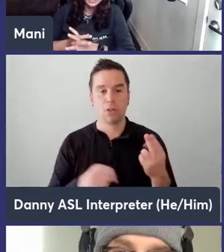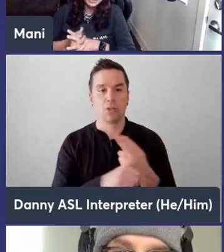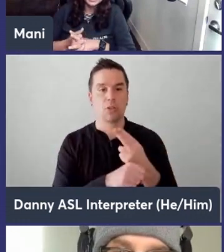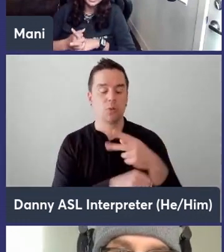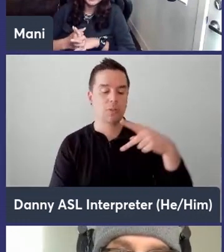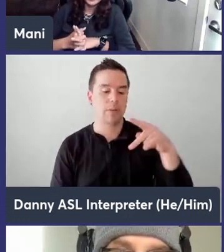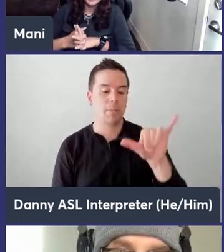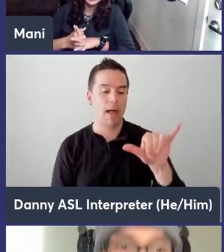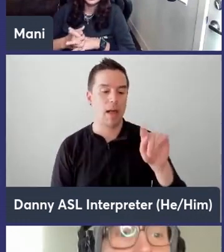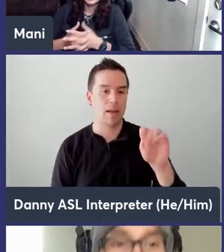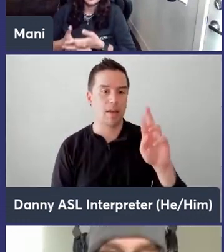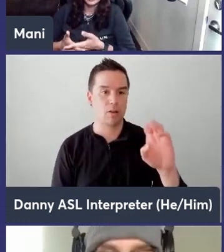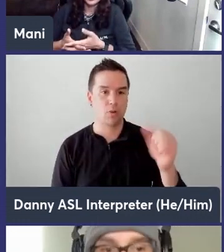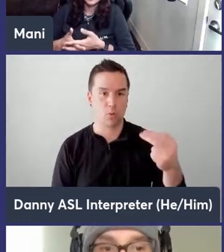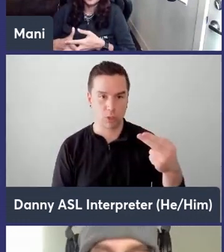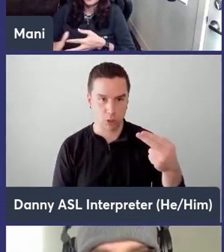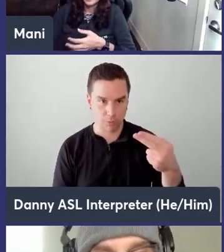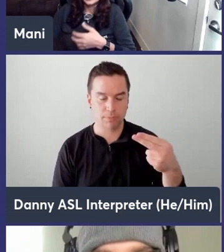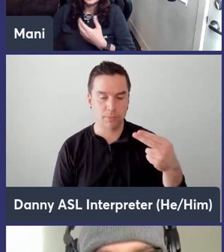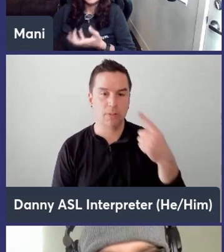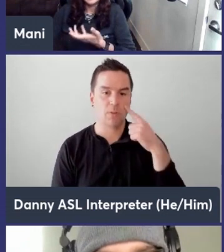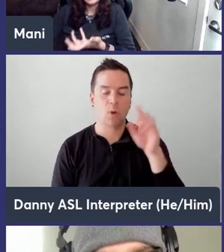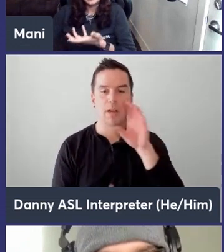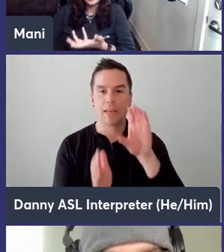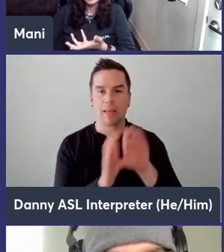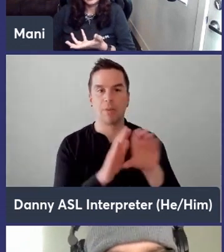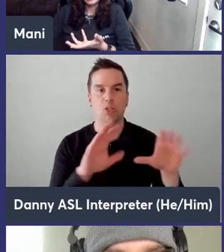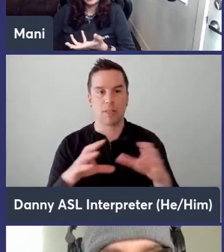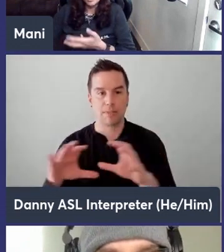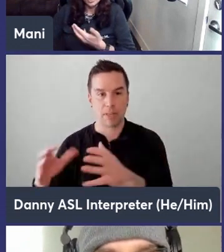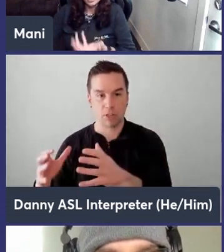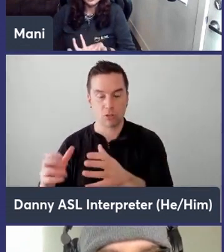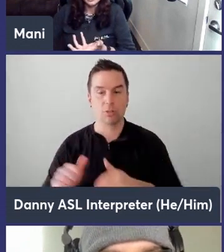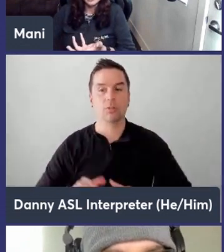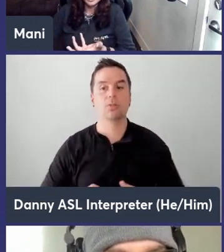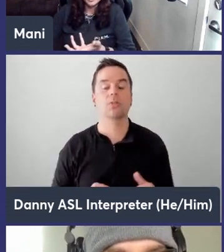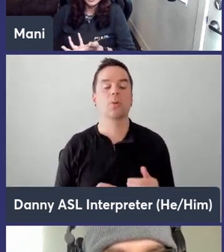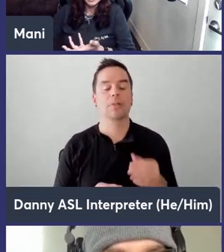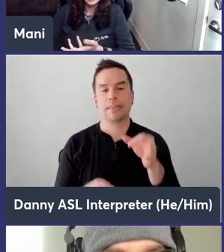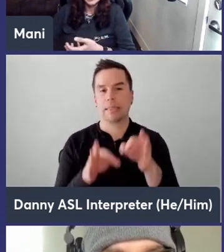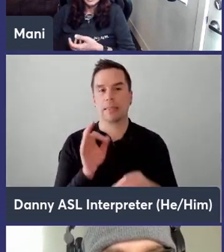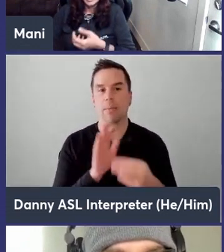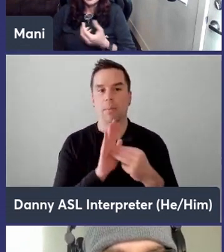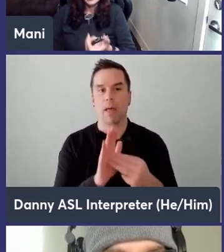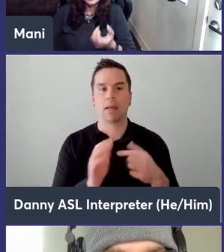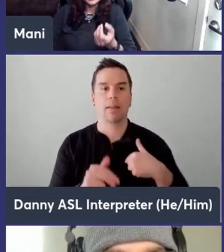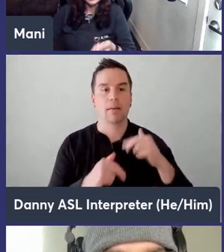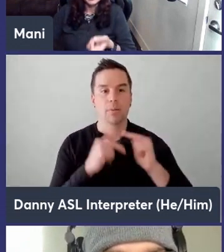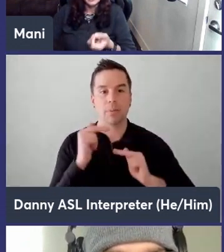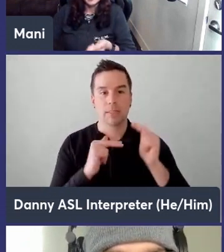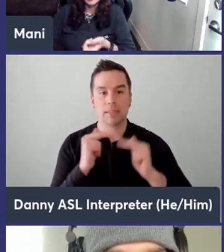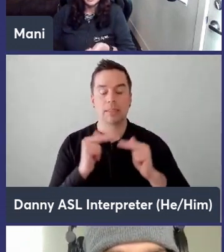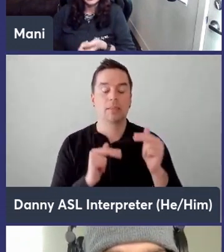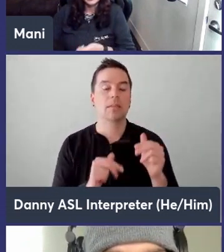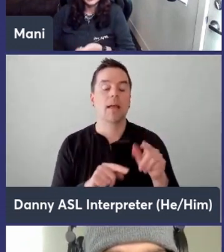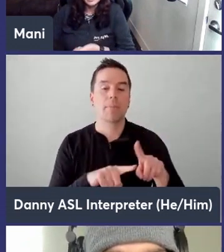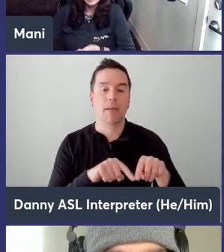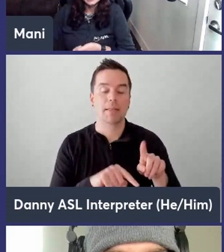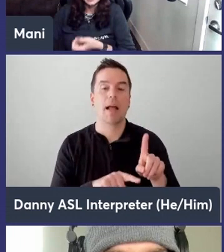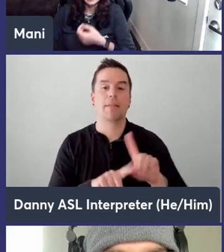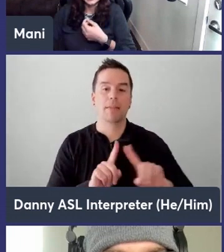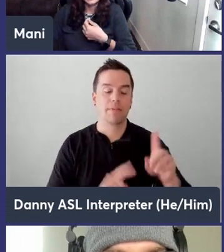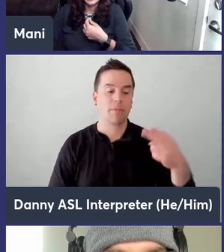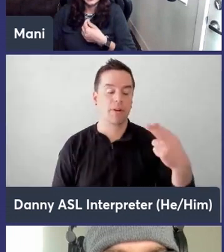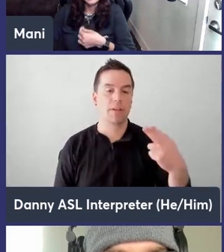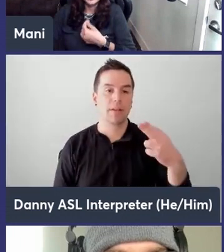MNS dataset for image classification. So it's a very simple model that I was building. And based on the different hyperparameter